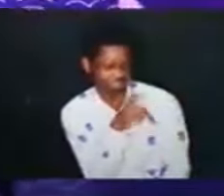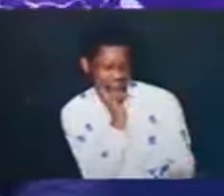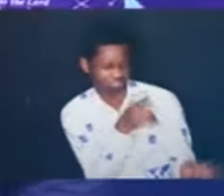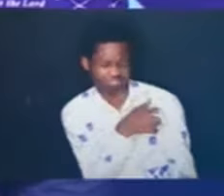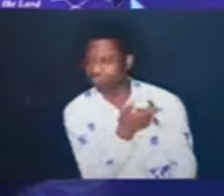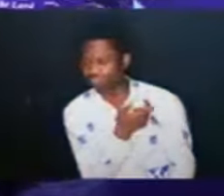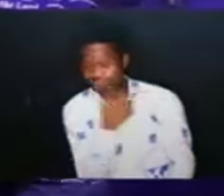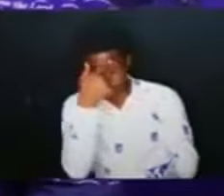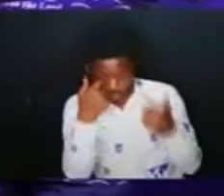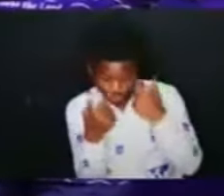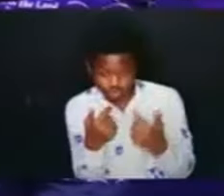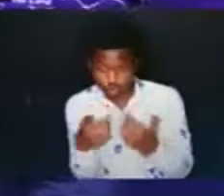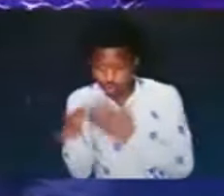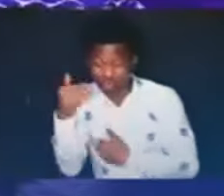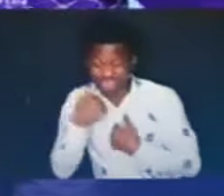Now,